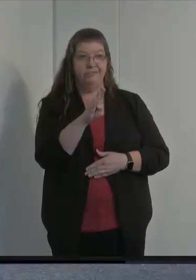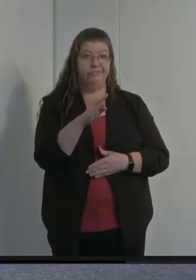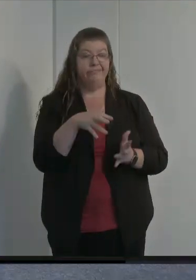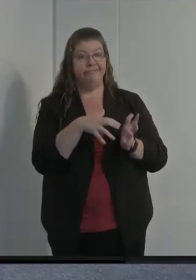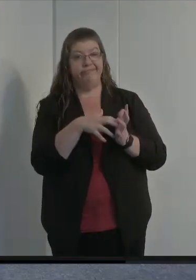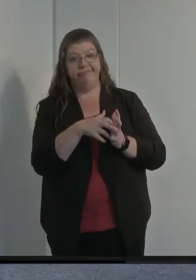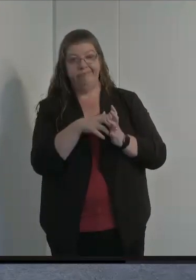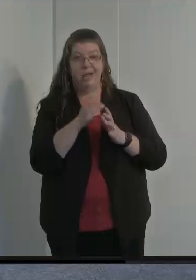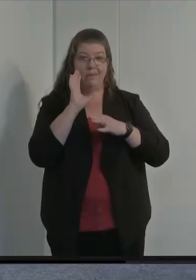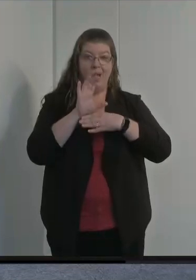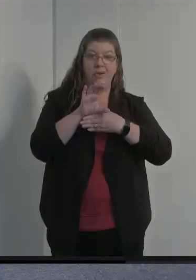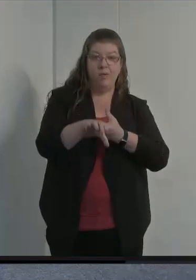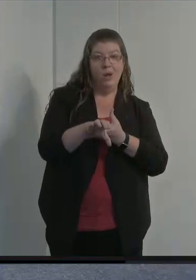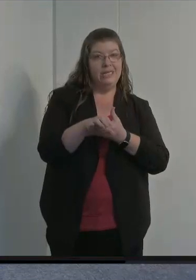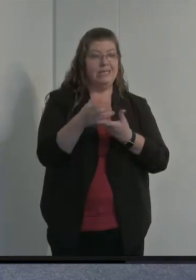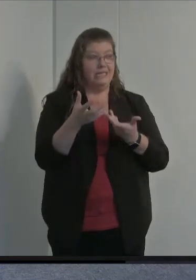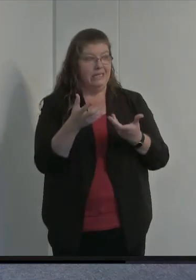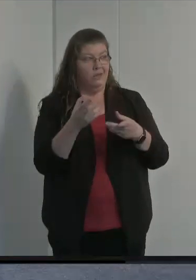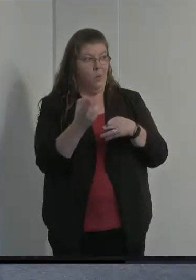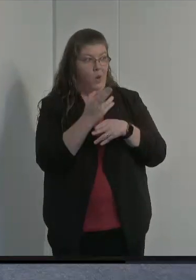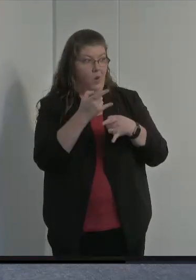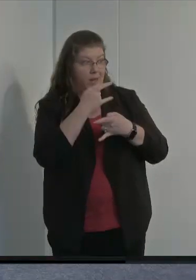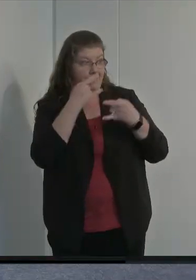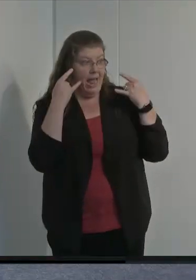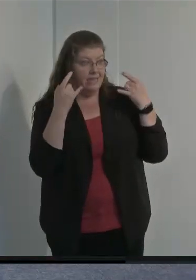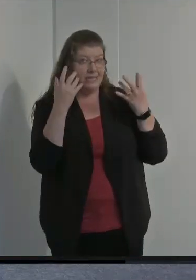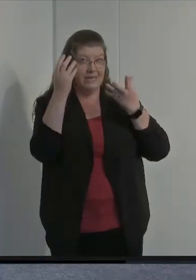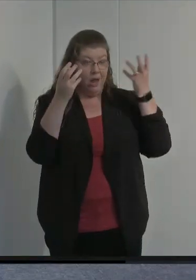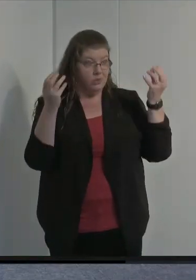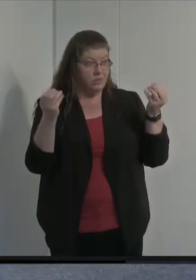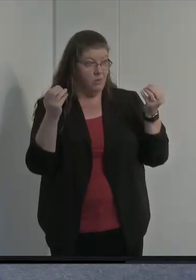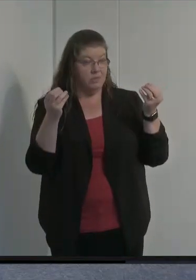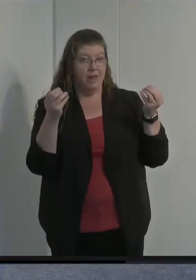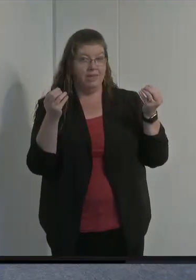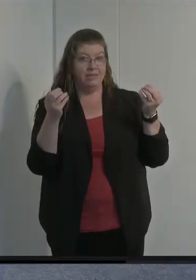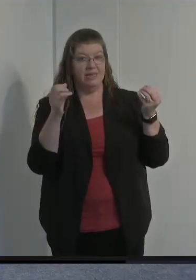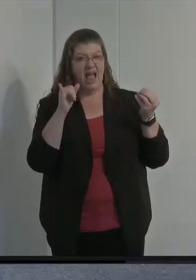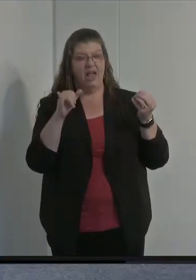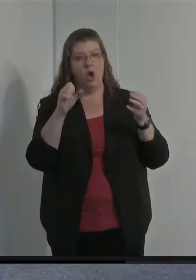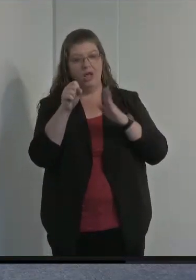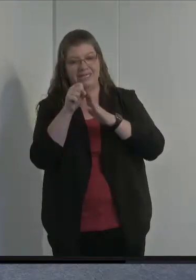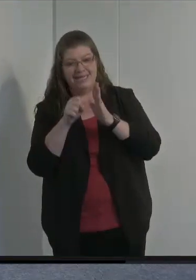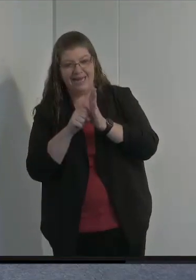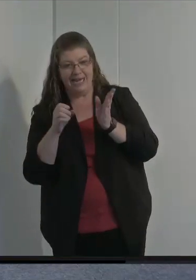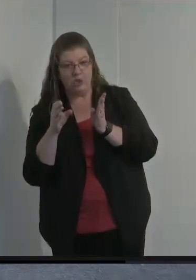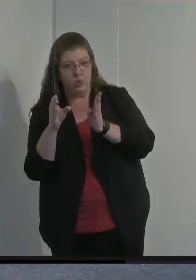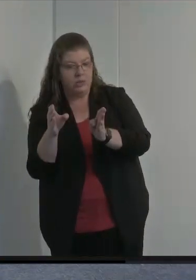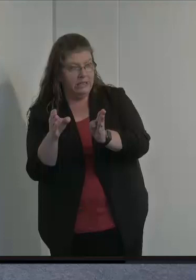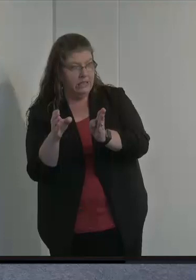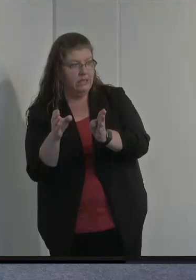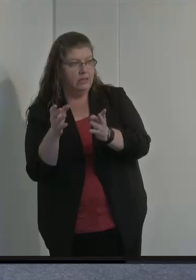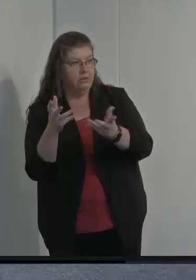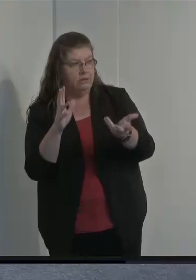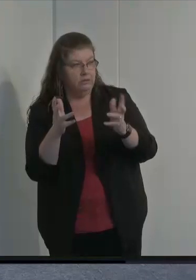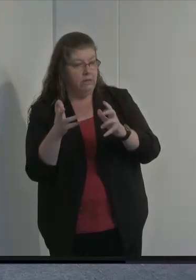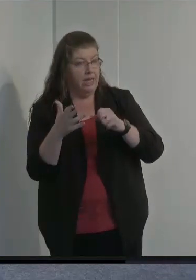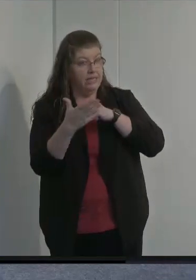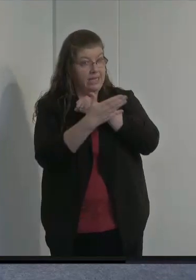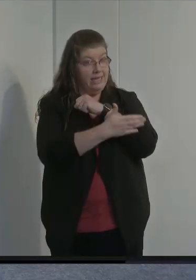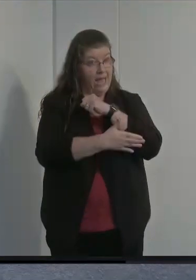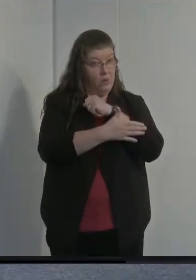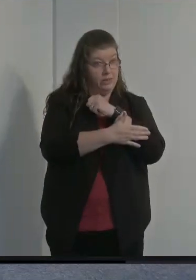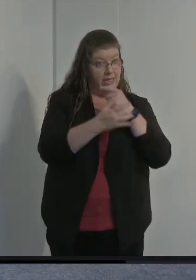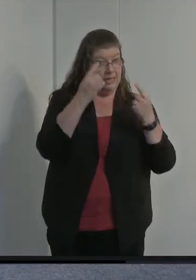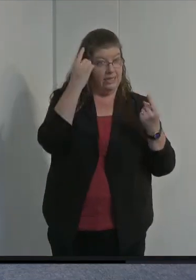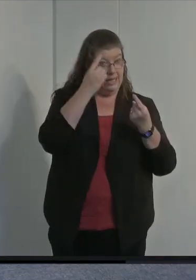enforcing wearing a mask in outdoor spaces like on Lower State Street. Is the county kind of